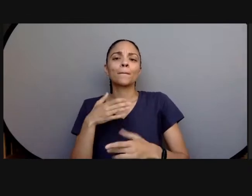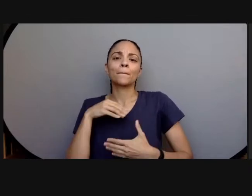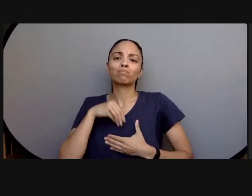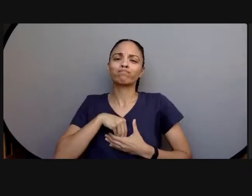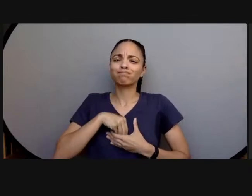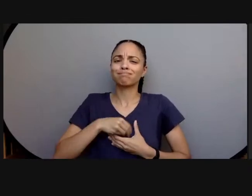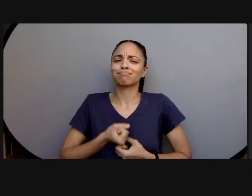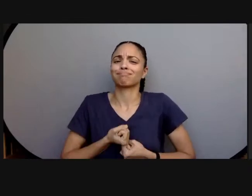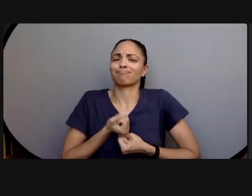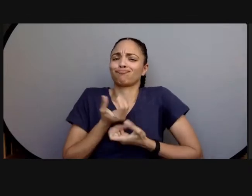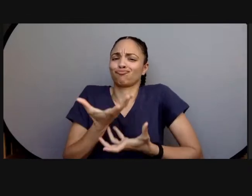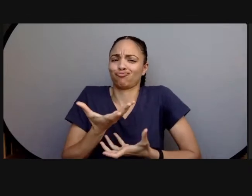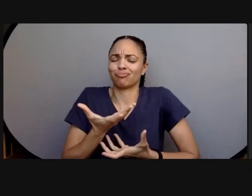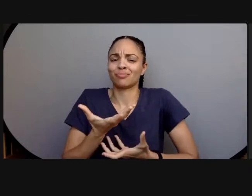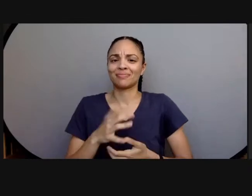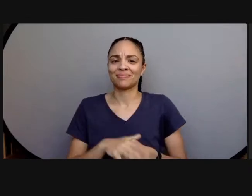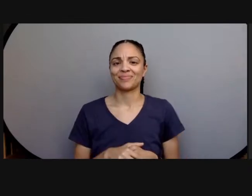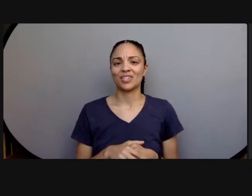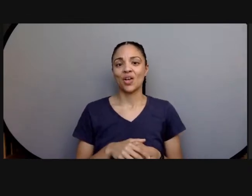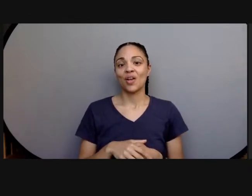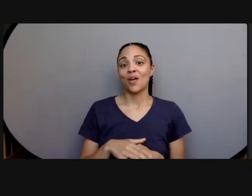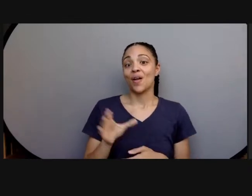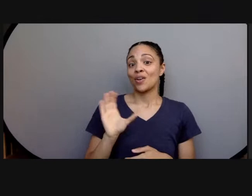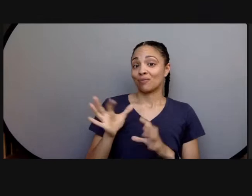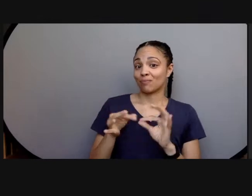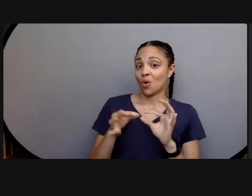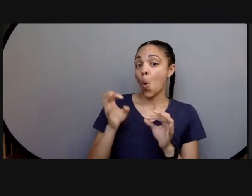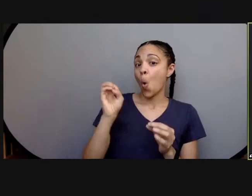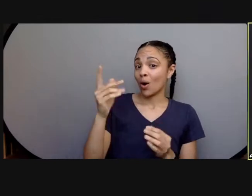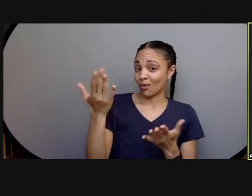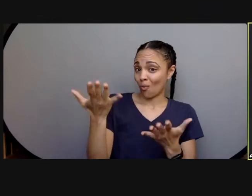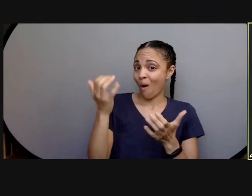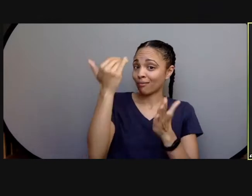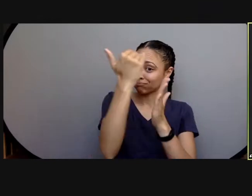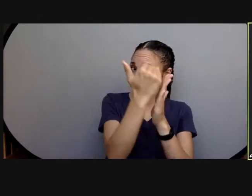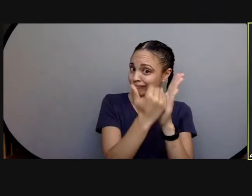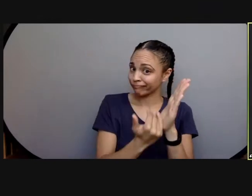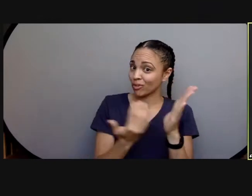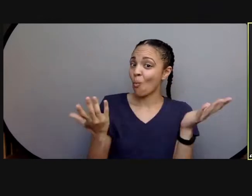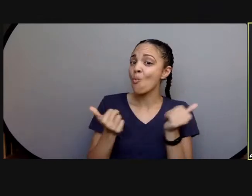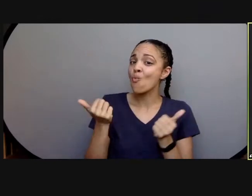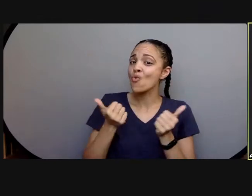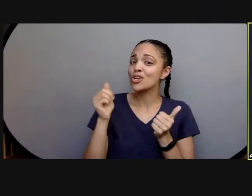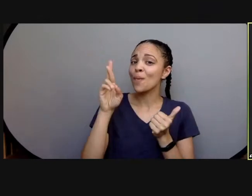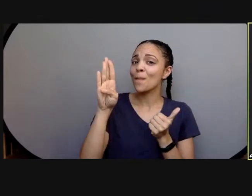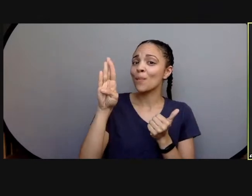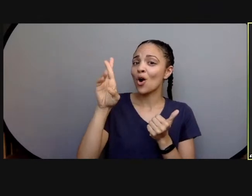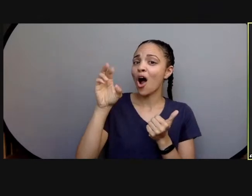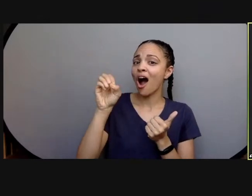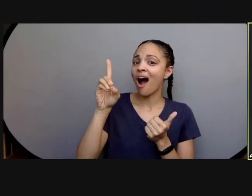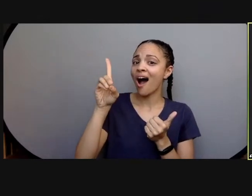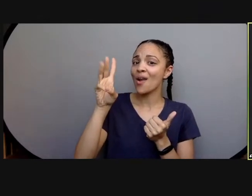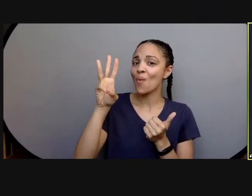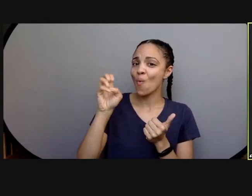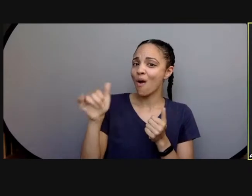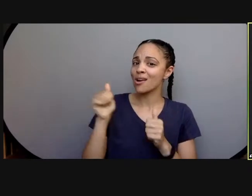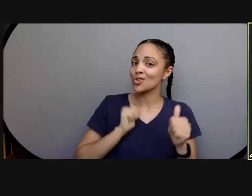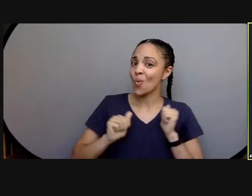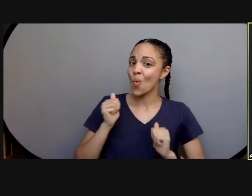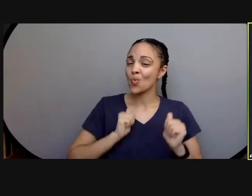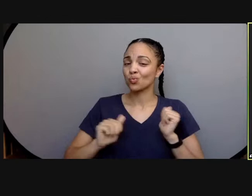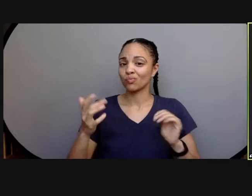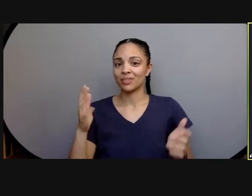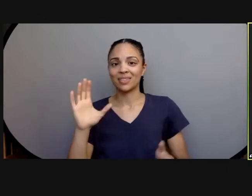list the Broadway shows, Mr. Humble. Aha. Okay, so first was The Little Mermaid, then it